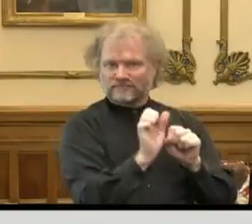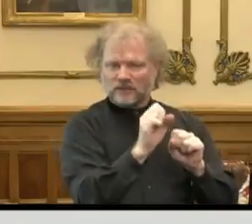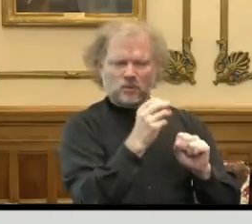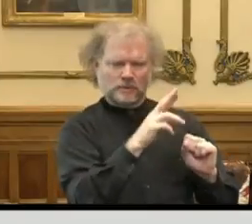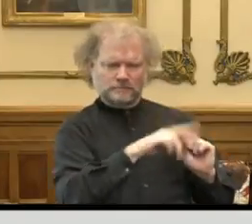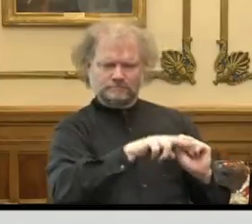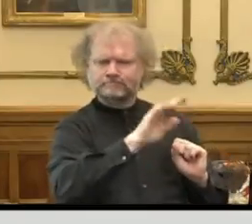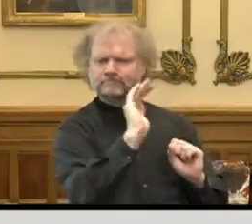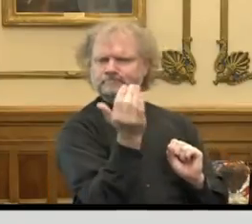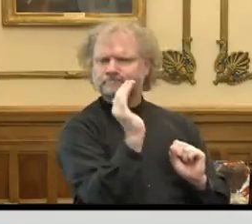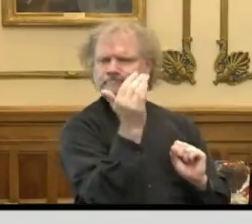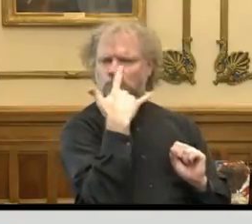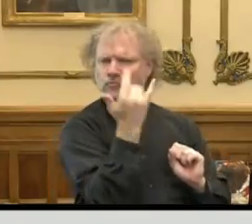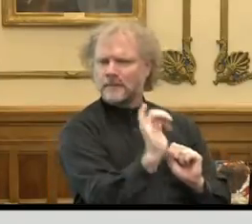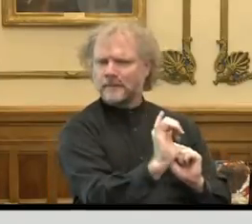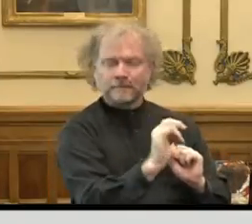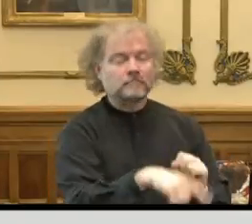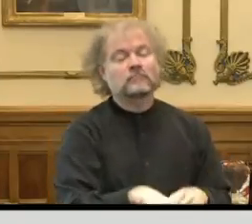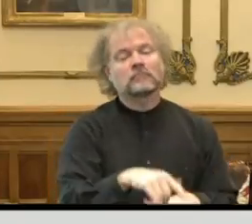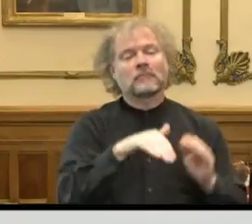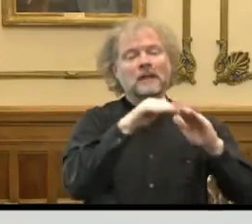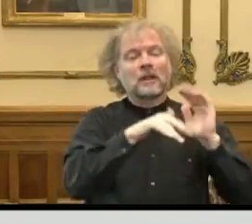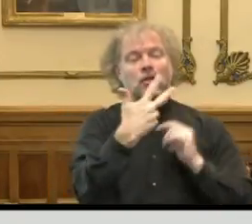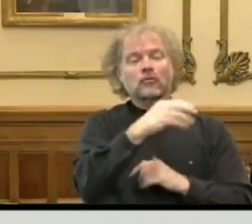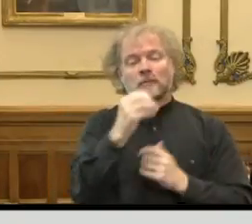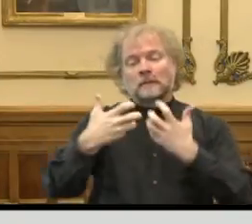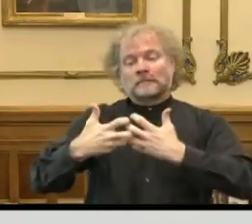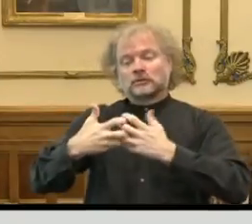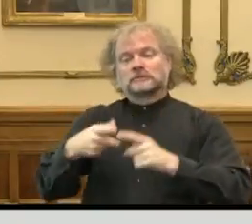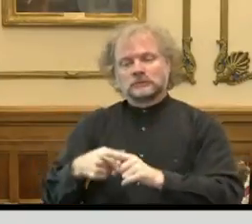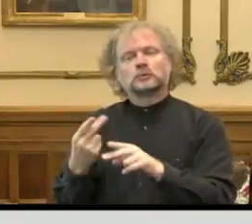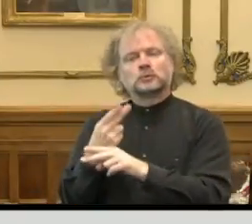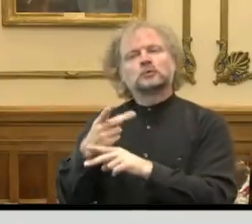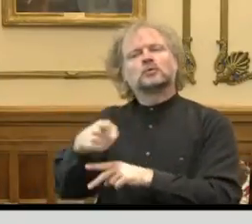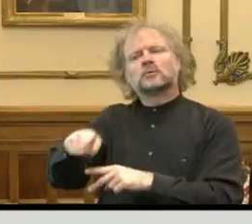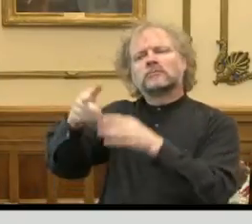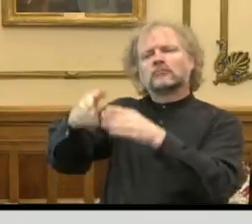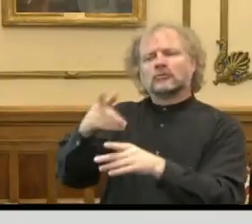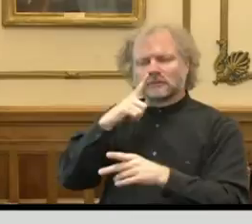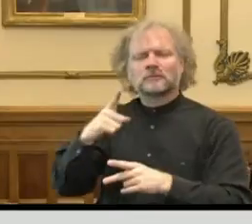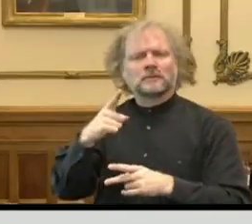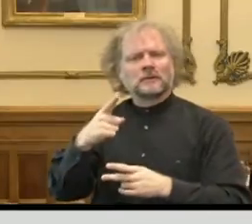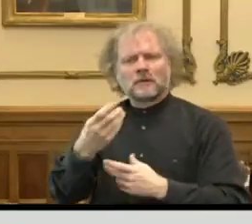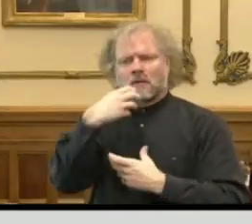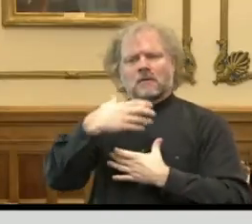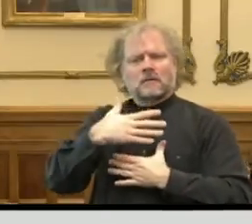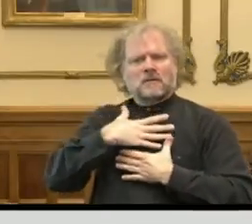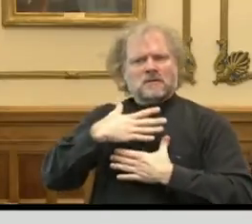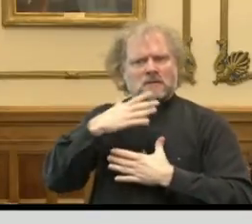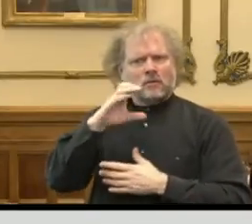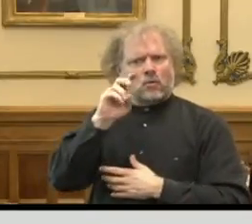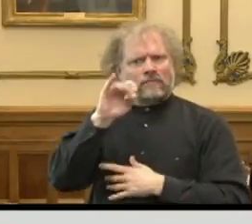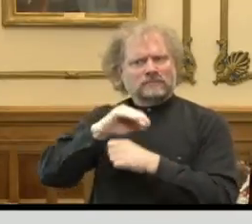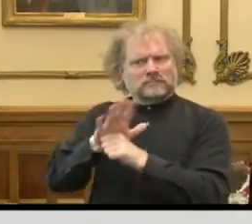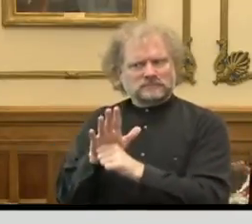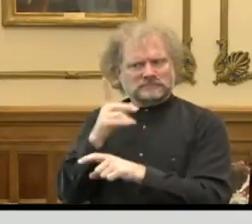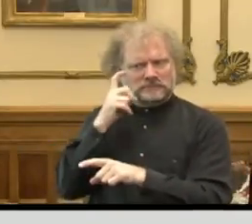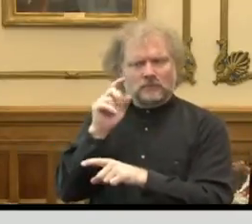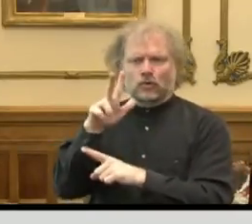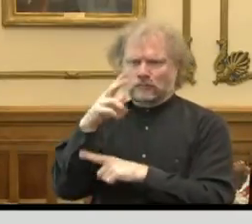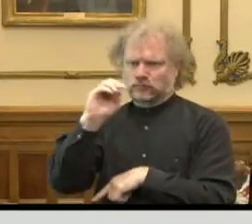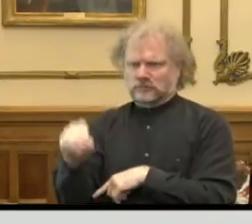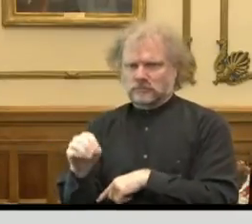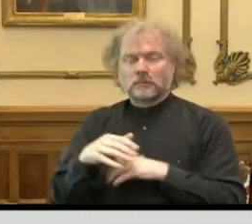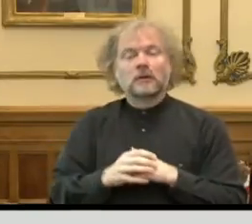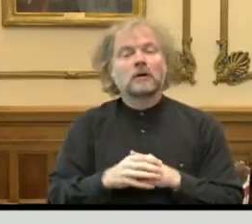symptoms of COVID. Less than 3% of ventilators are being used by someone who has COVID or is suspected of having it. We also have